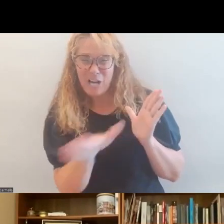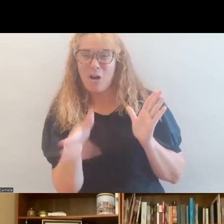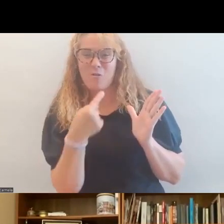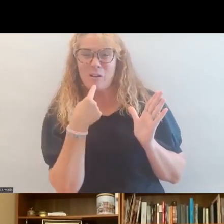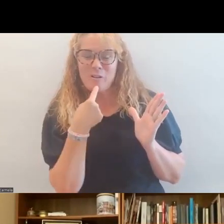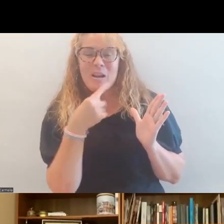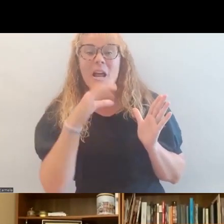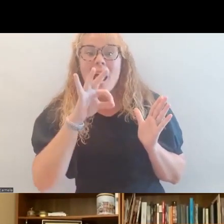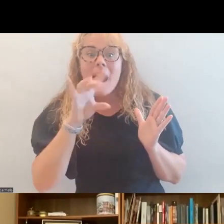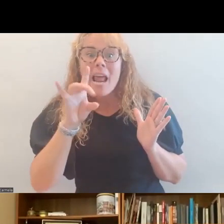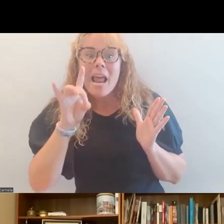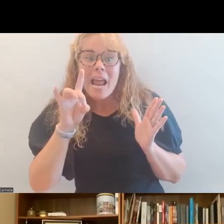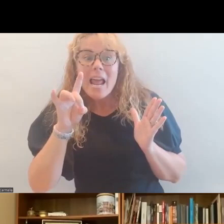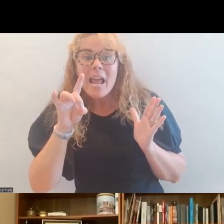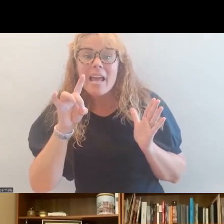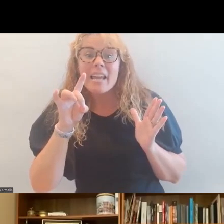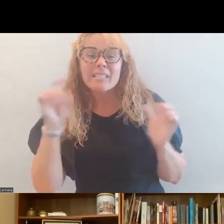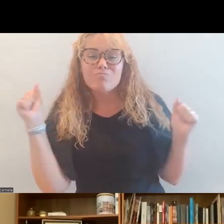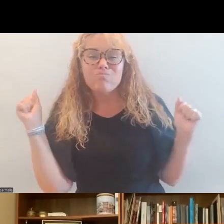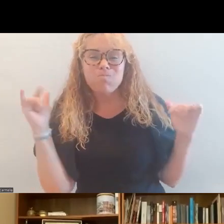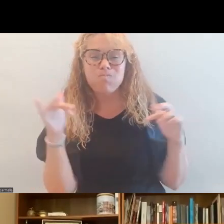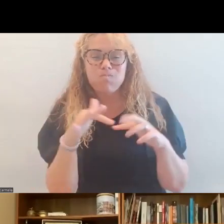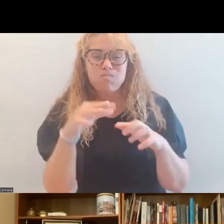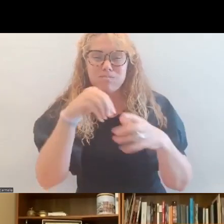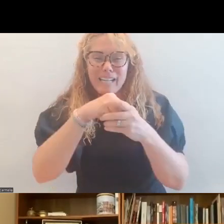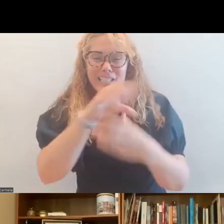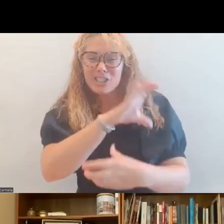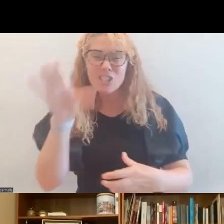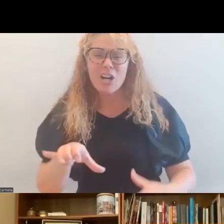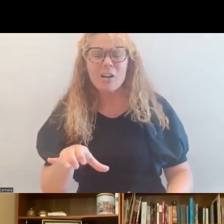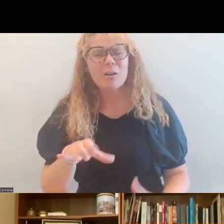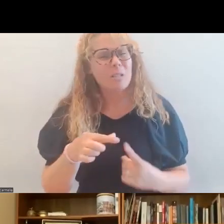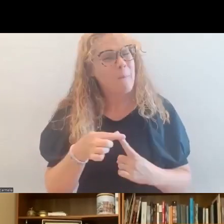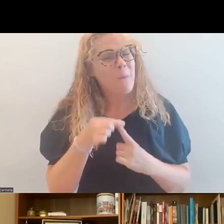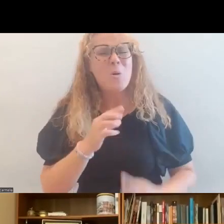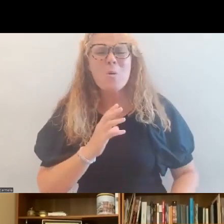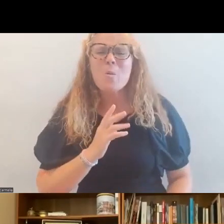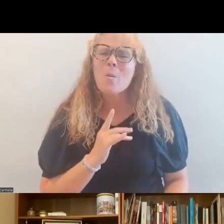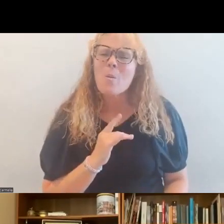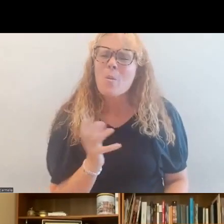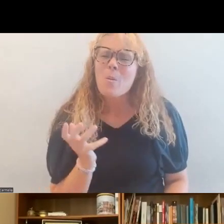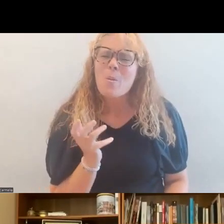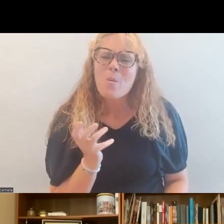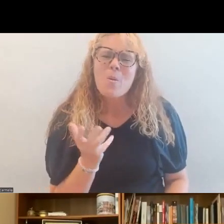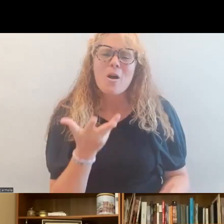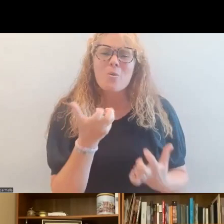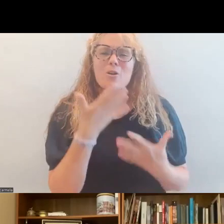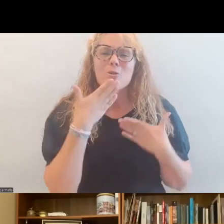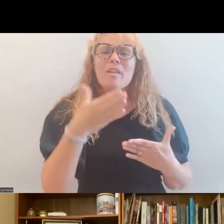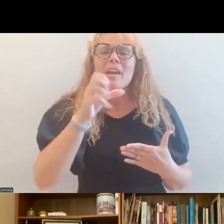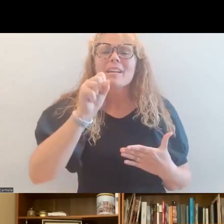988 grantee convening in Chicago was really special. Want to thank SAMHSA and